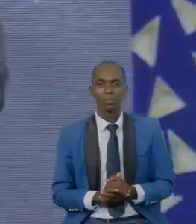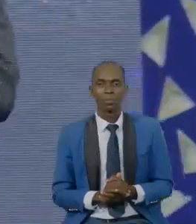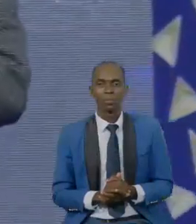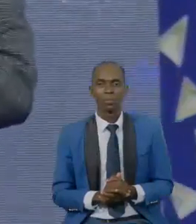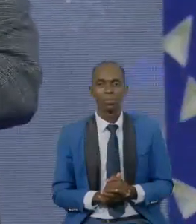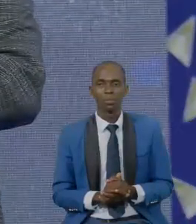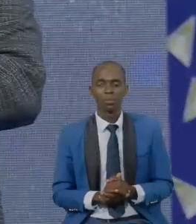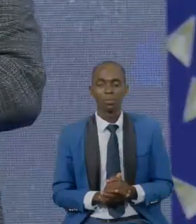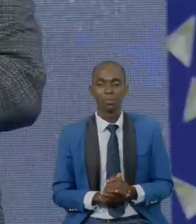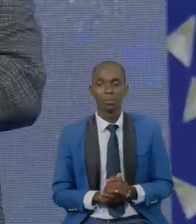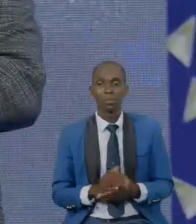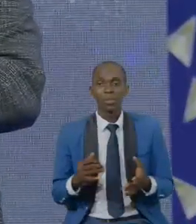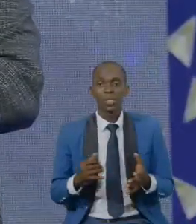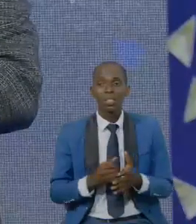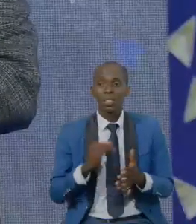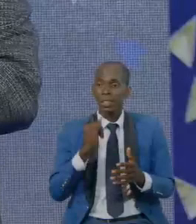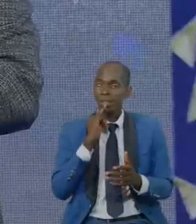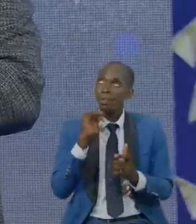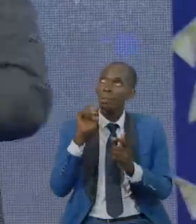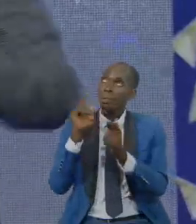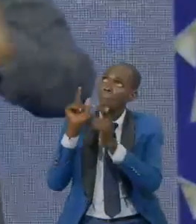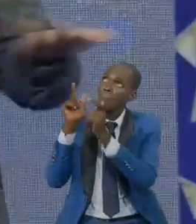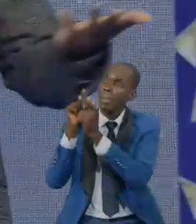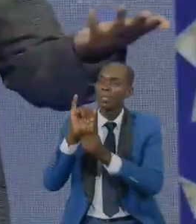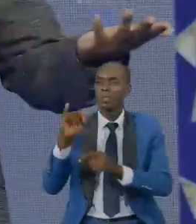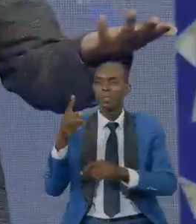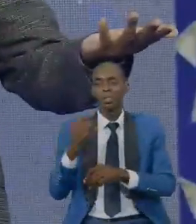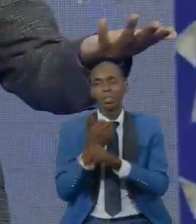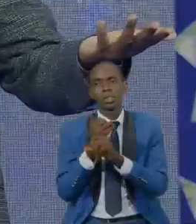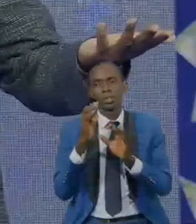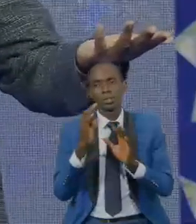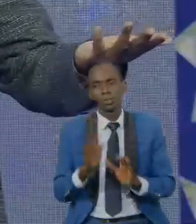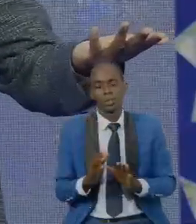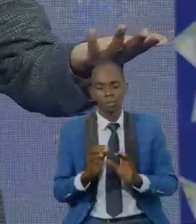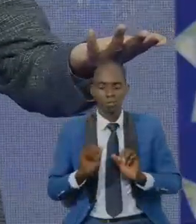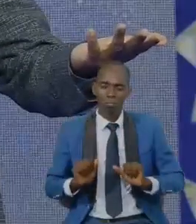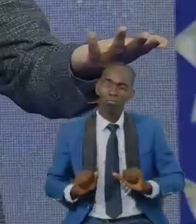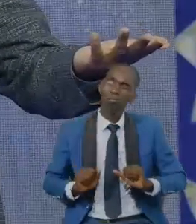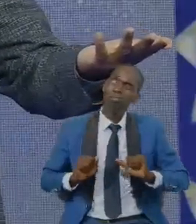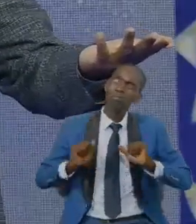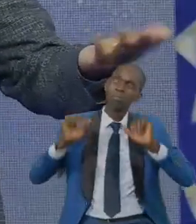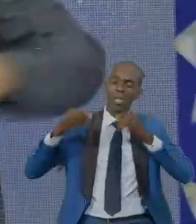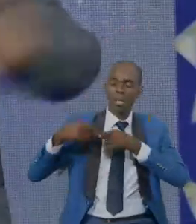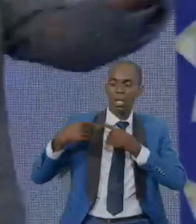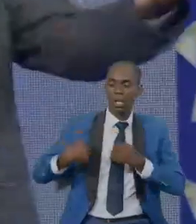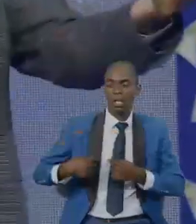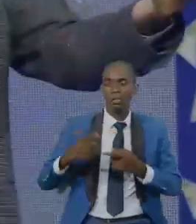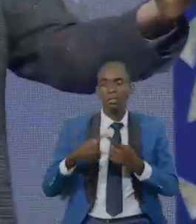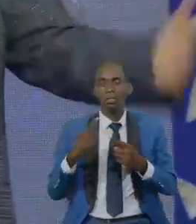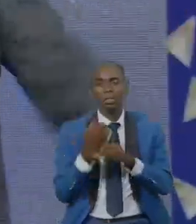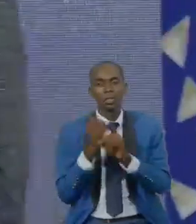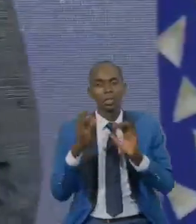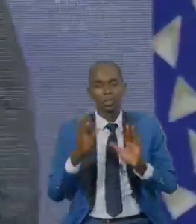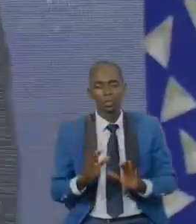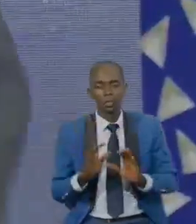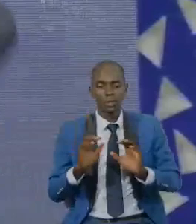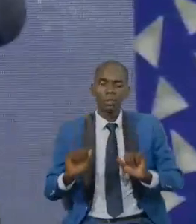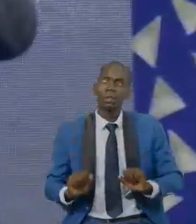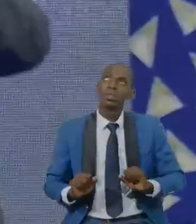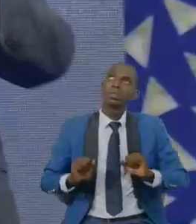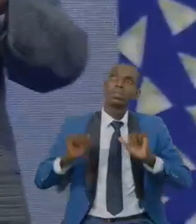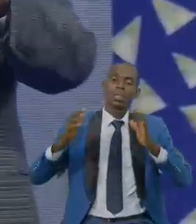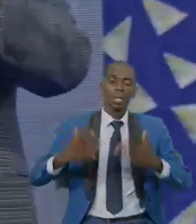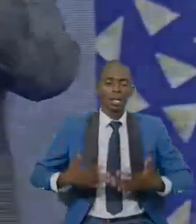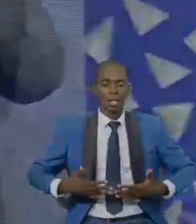It is meeting the Savior, giving our hearts to the Savior, giving our lives to the